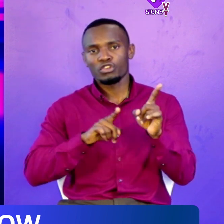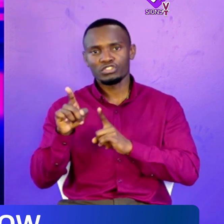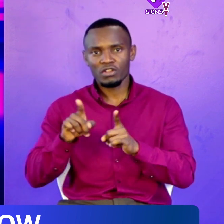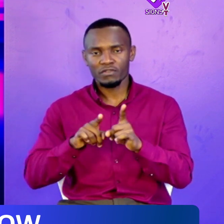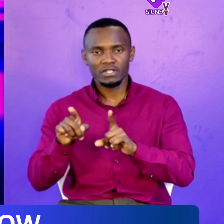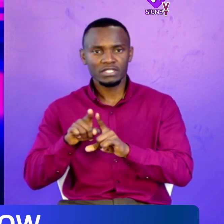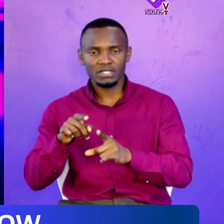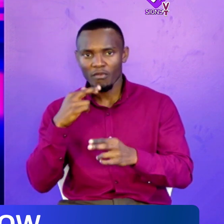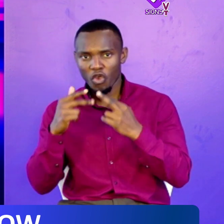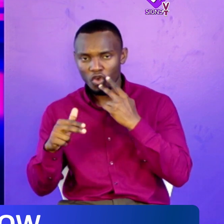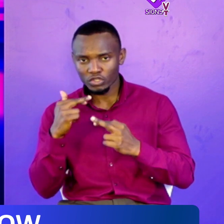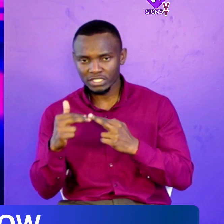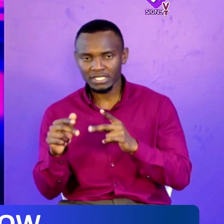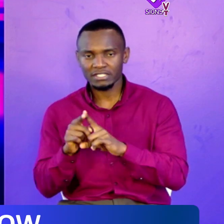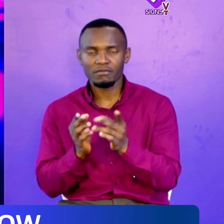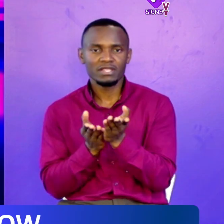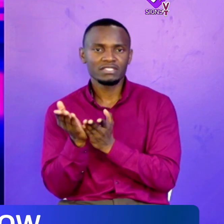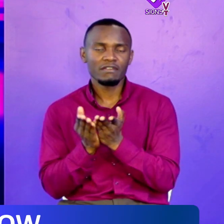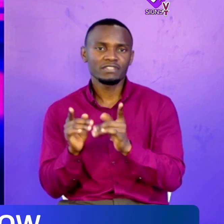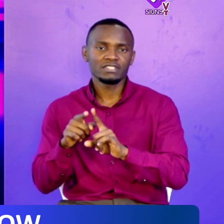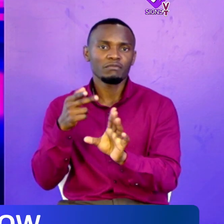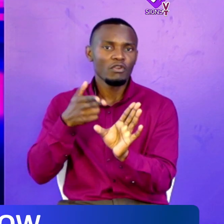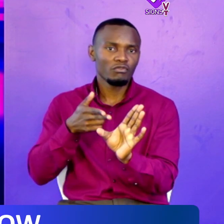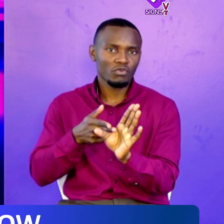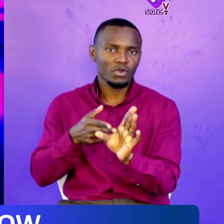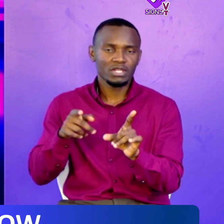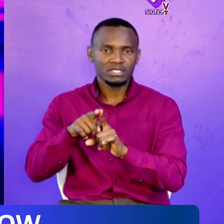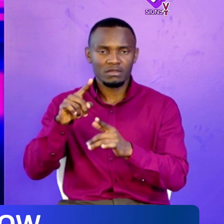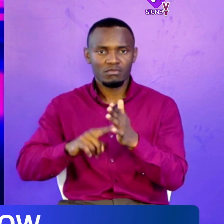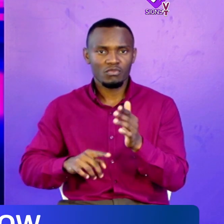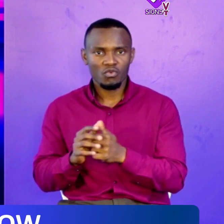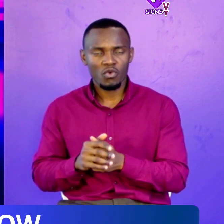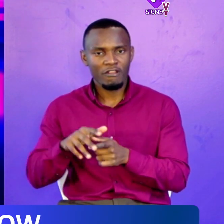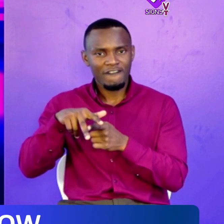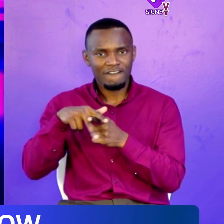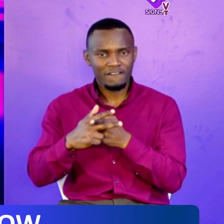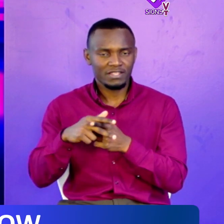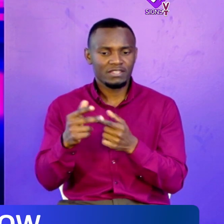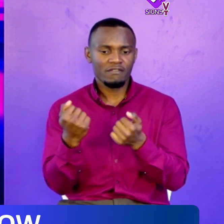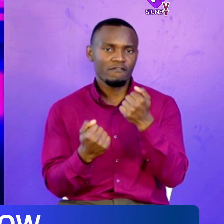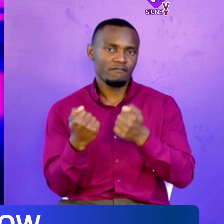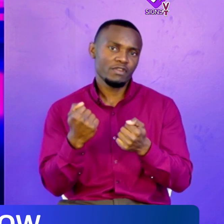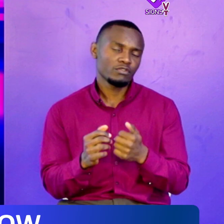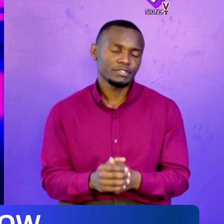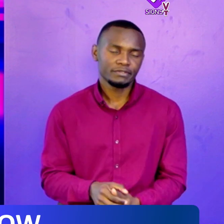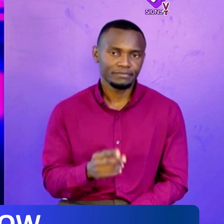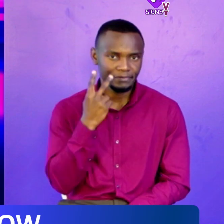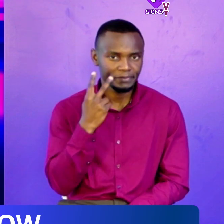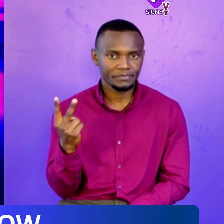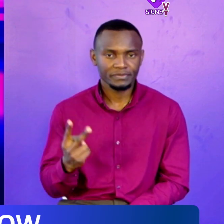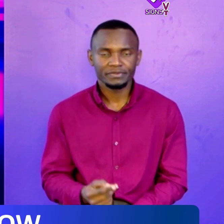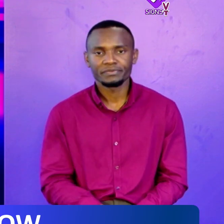services, fuel expenses, and maintenance of motor vehicles. Here are the full details to the